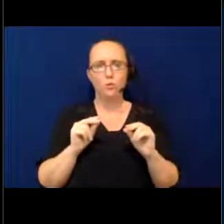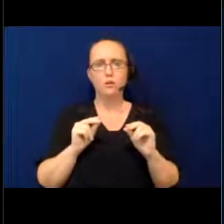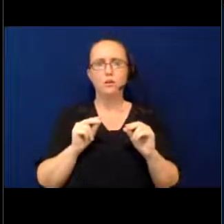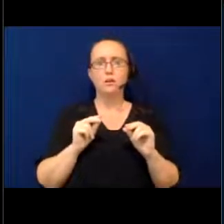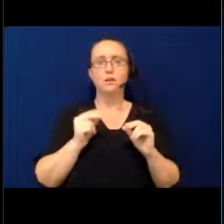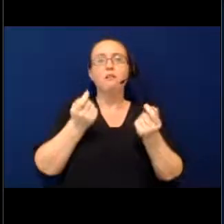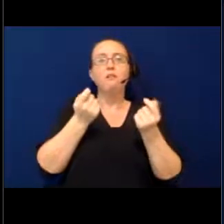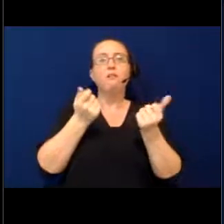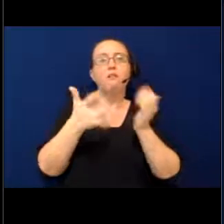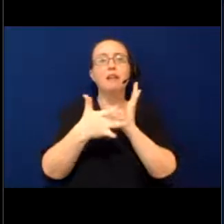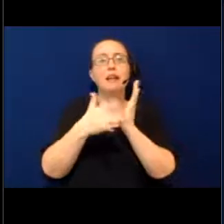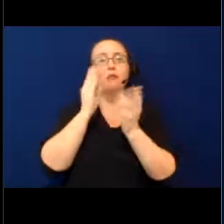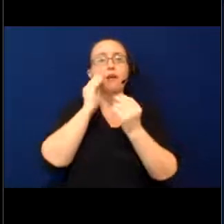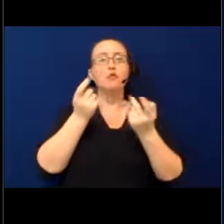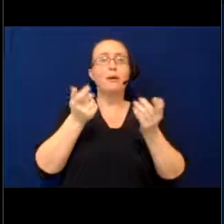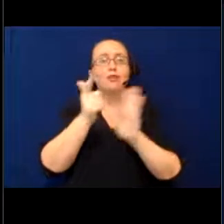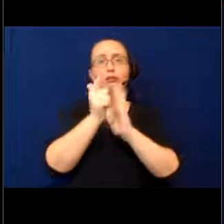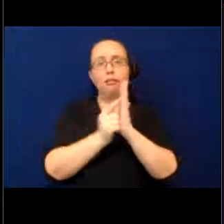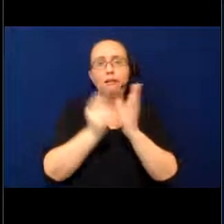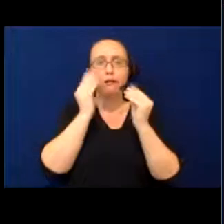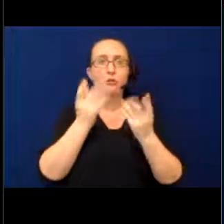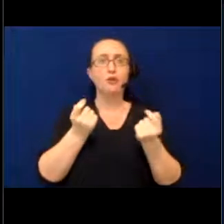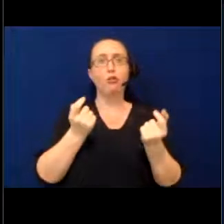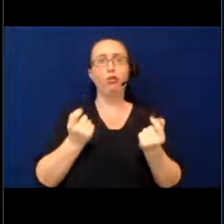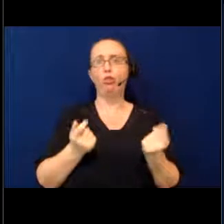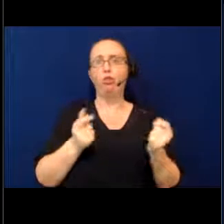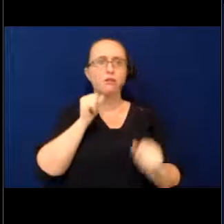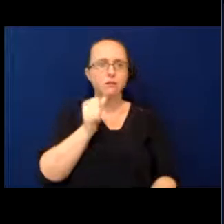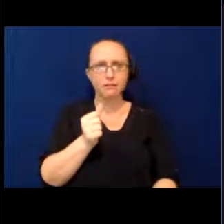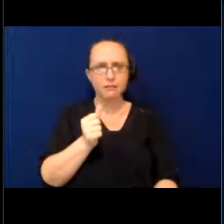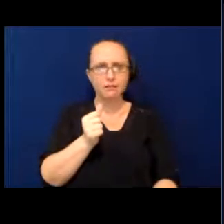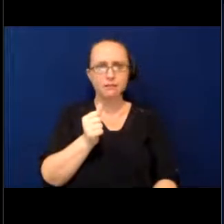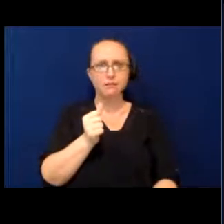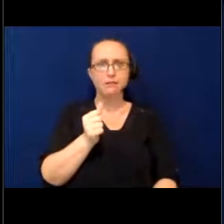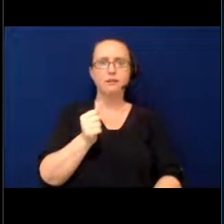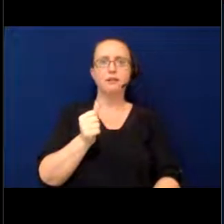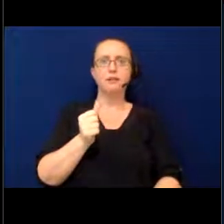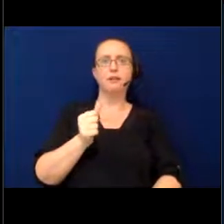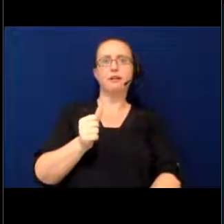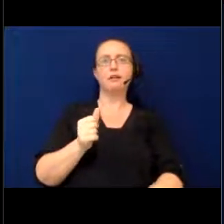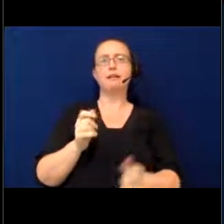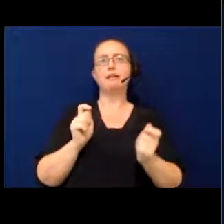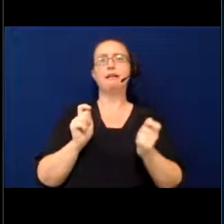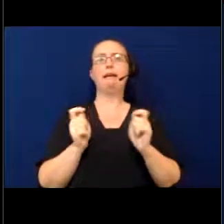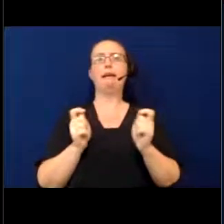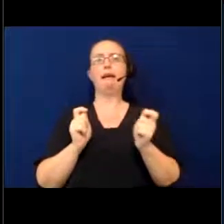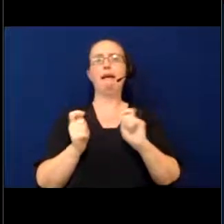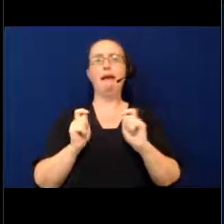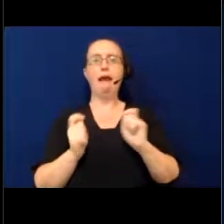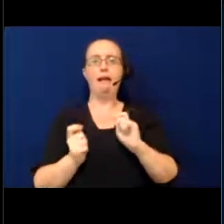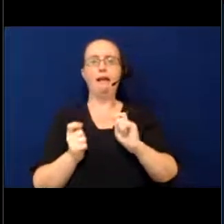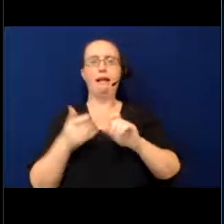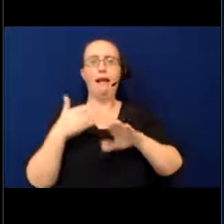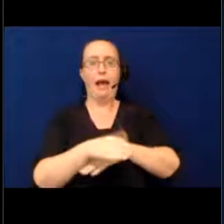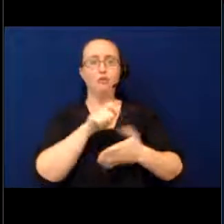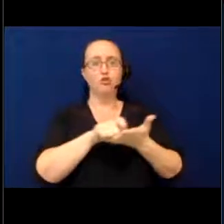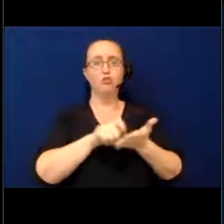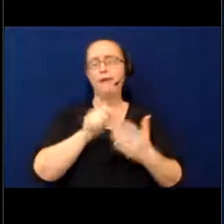technical information or legal information. And it's definitely not editing after you've written